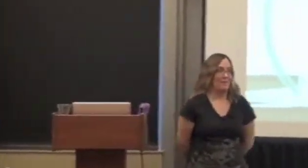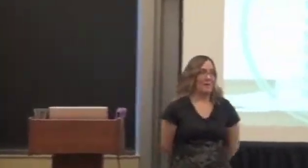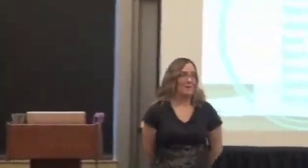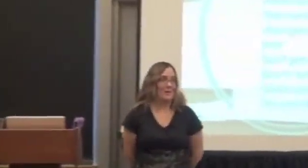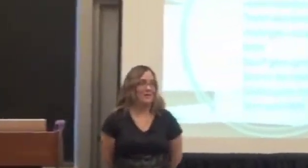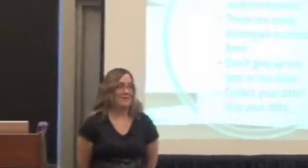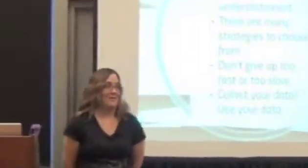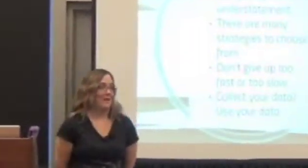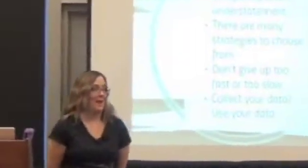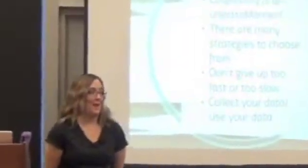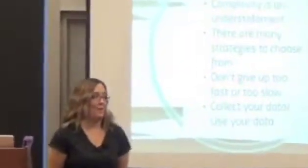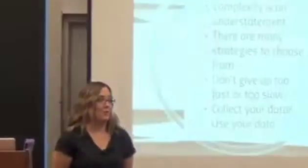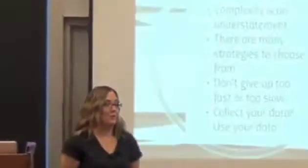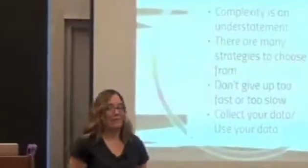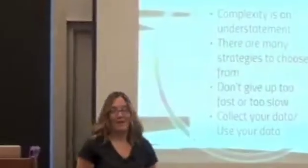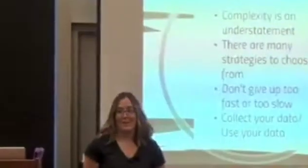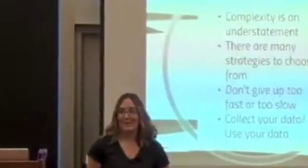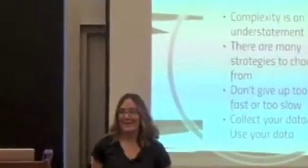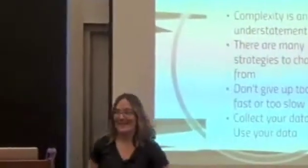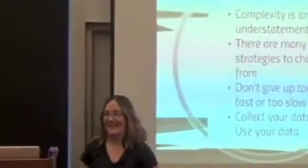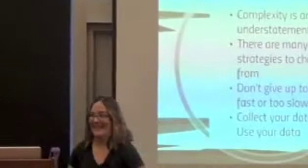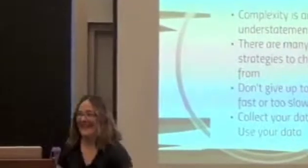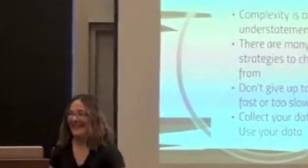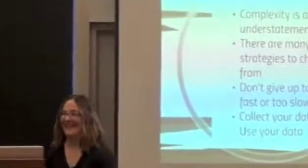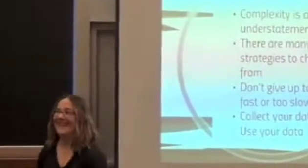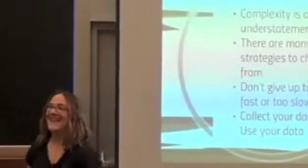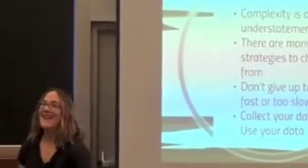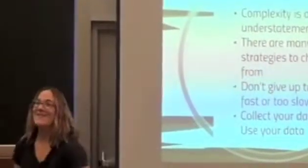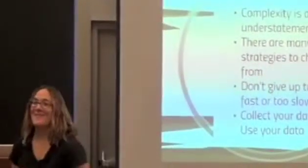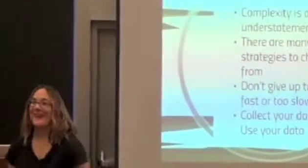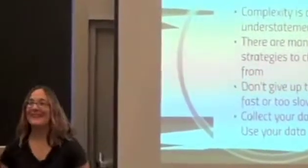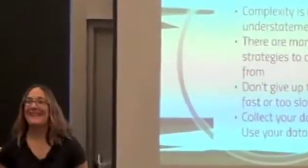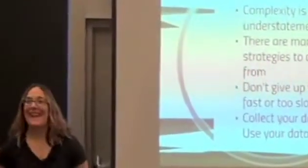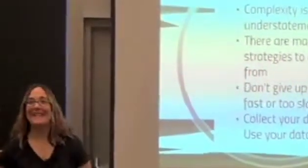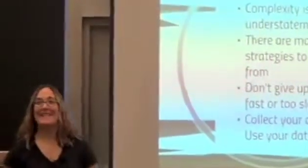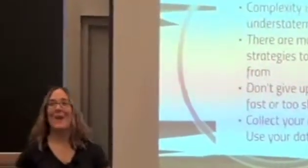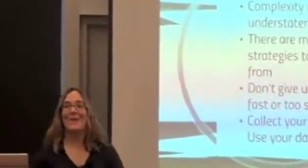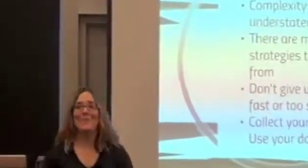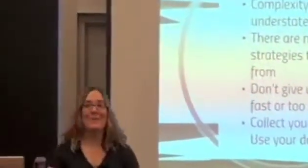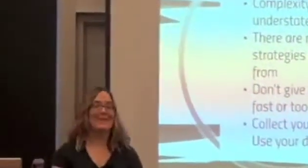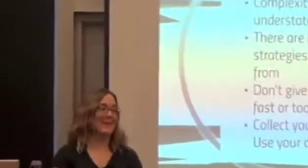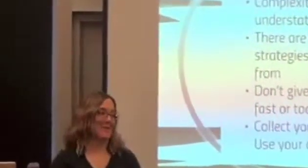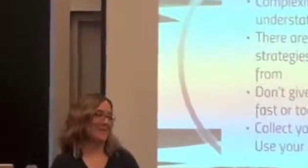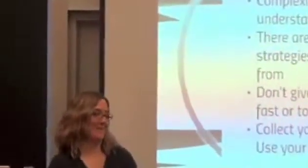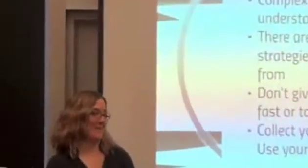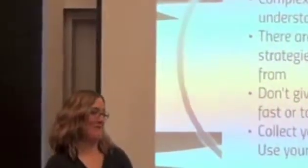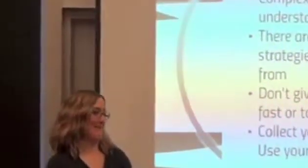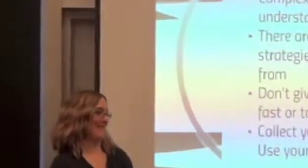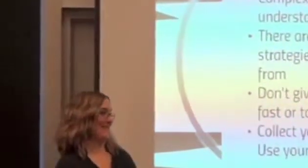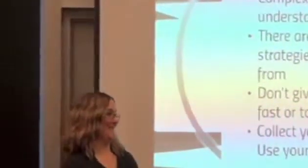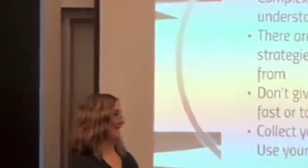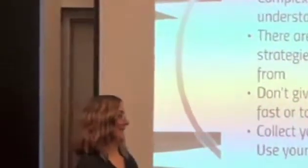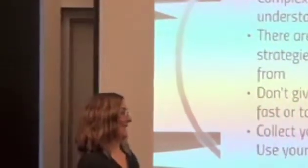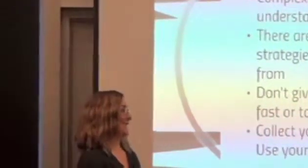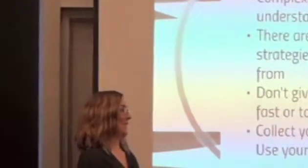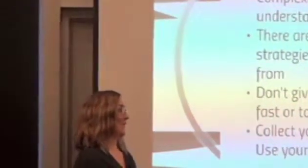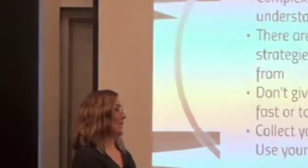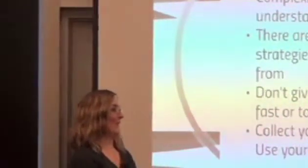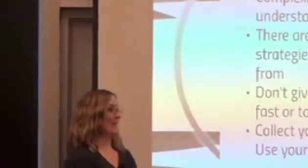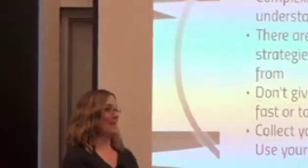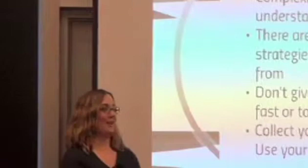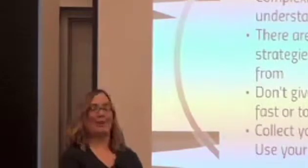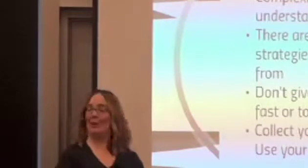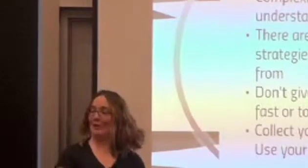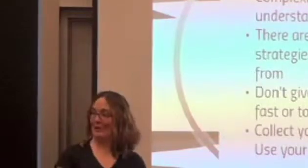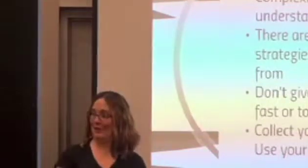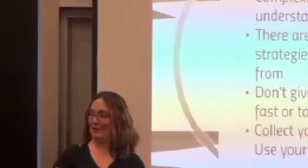of information, and I know you're tired of sitting. But our day is almost coming to an end, and so we're